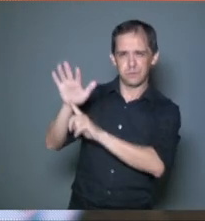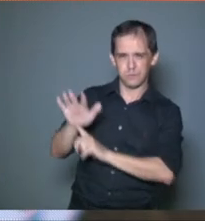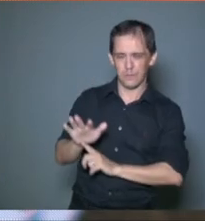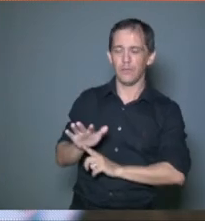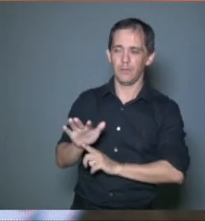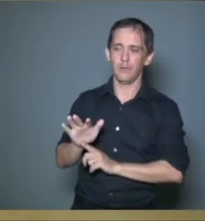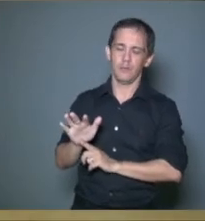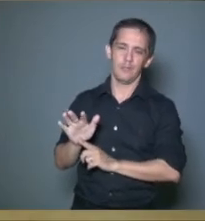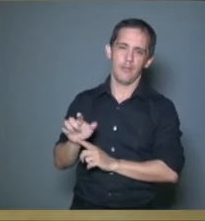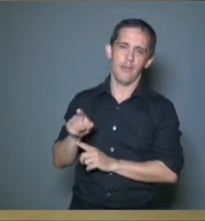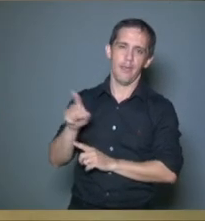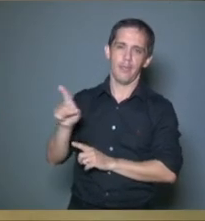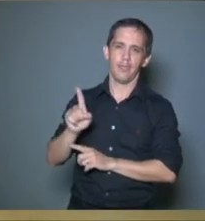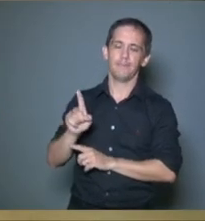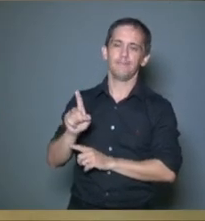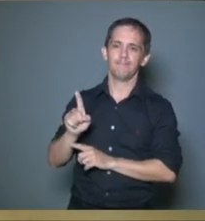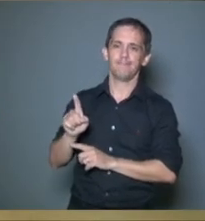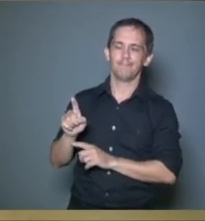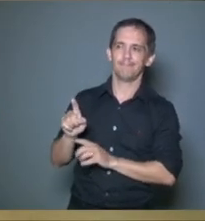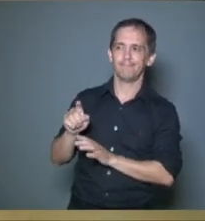price.